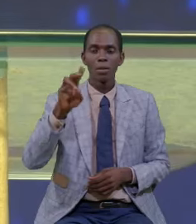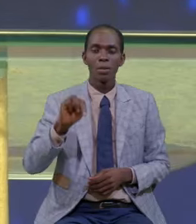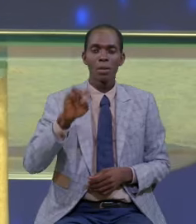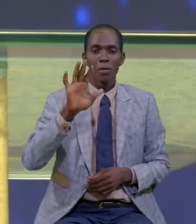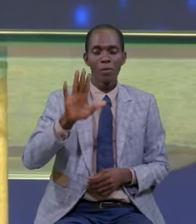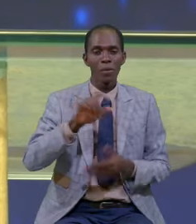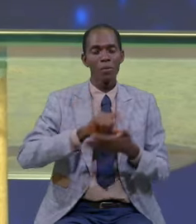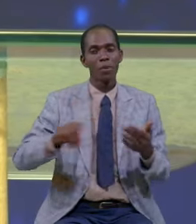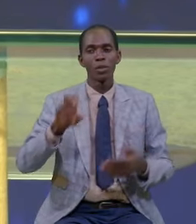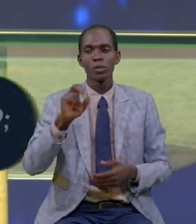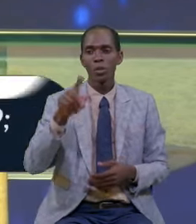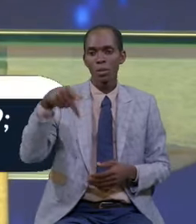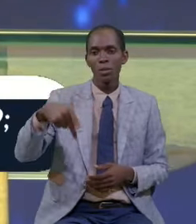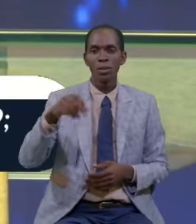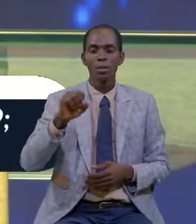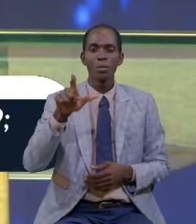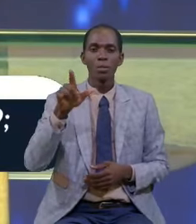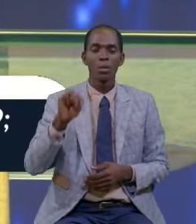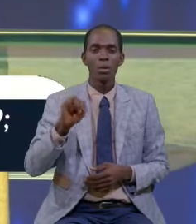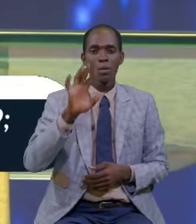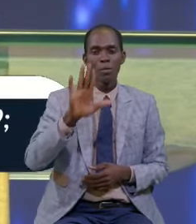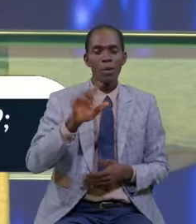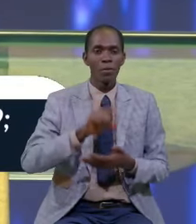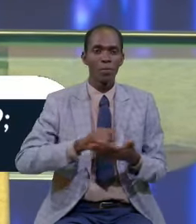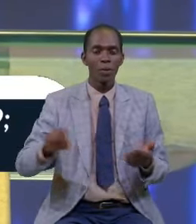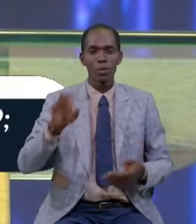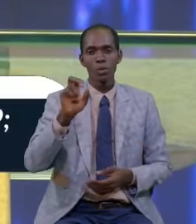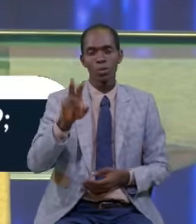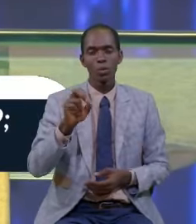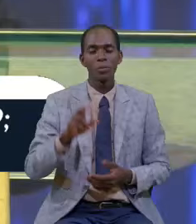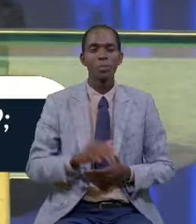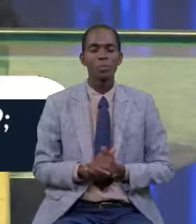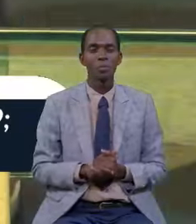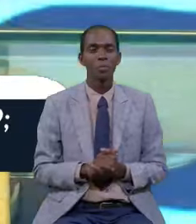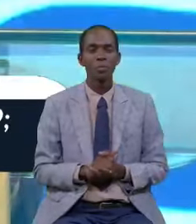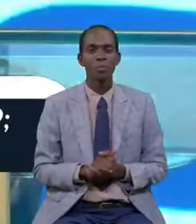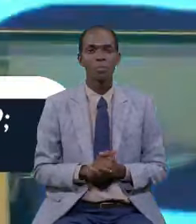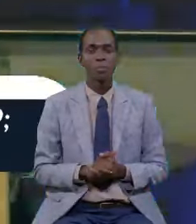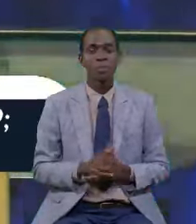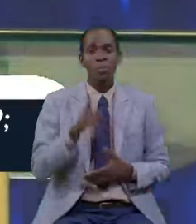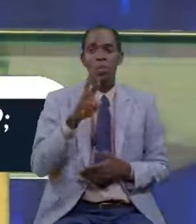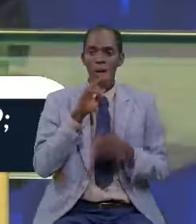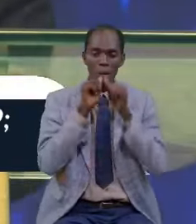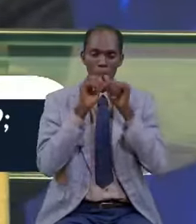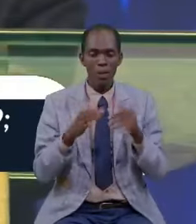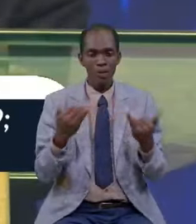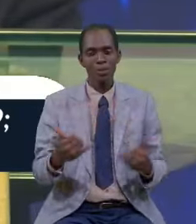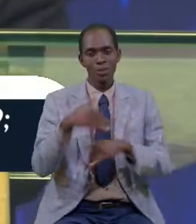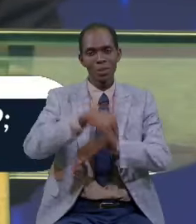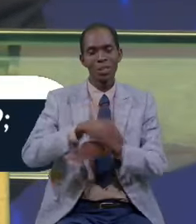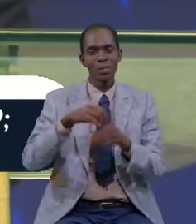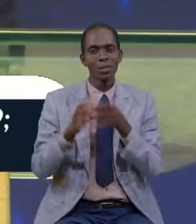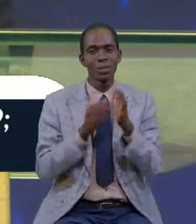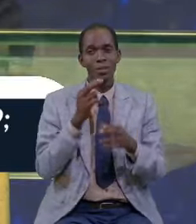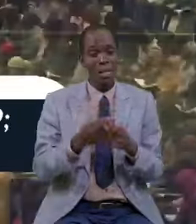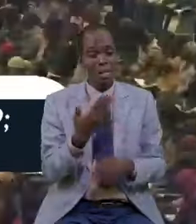12 Psalm five and we're looking at verse 12 you are blessed tonight things